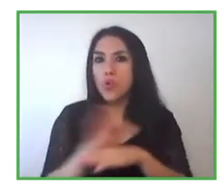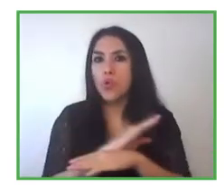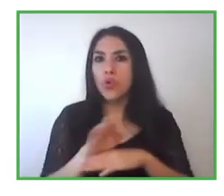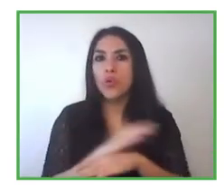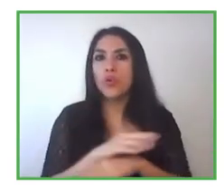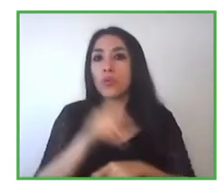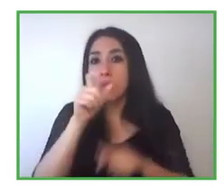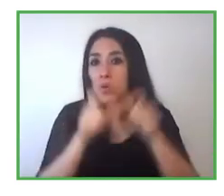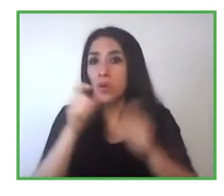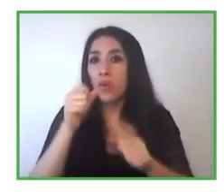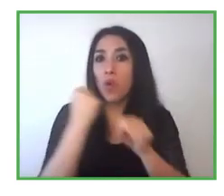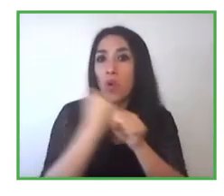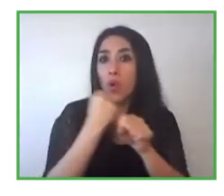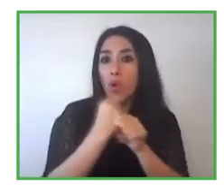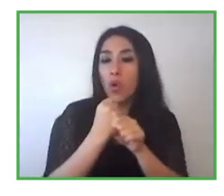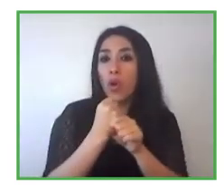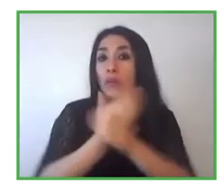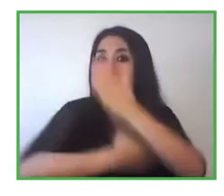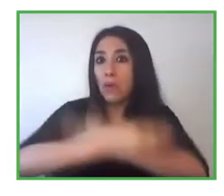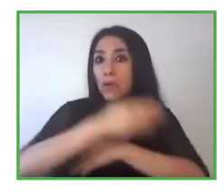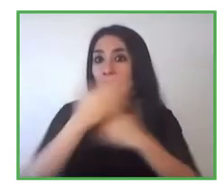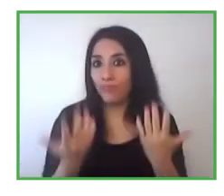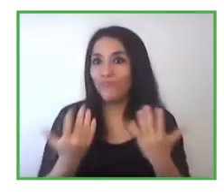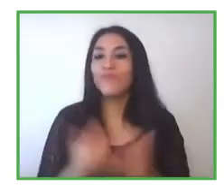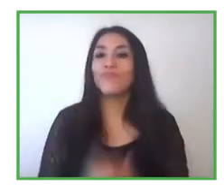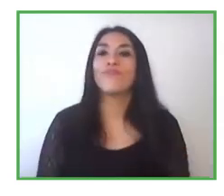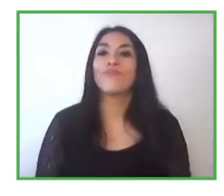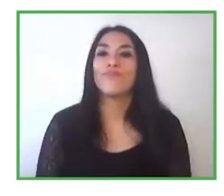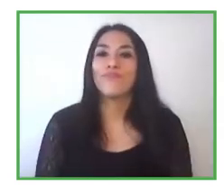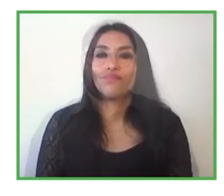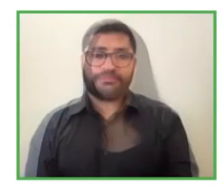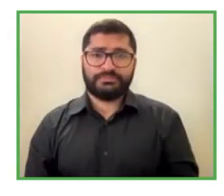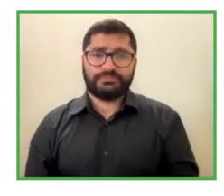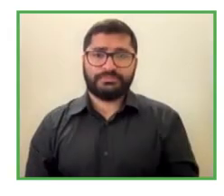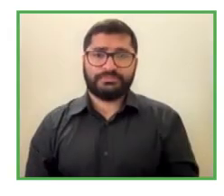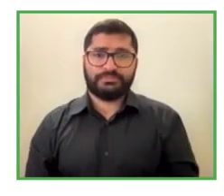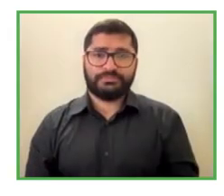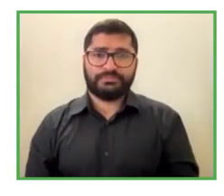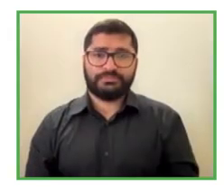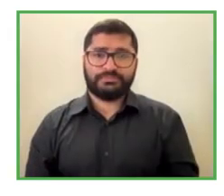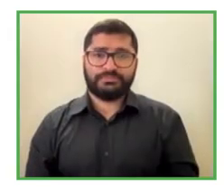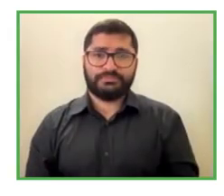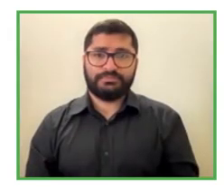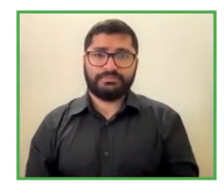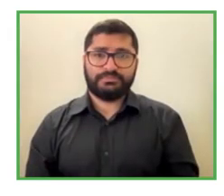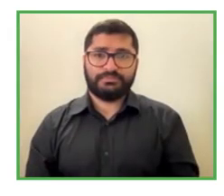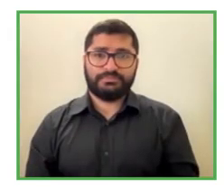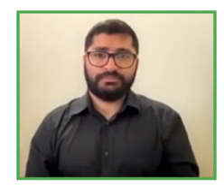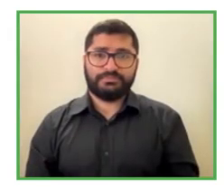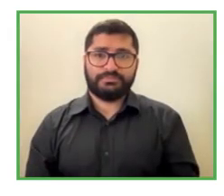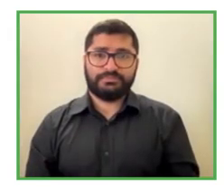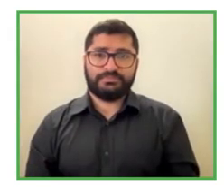companies and by people with disabilities. Bueno,